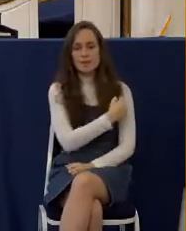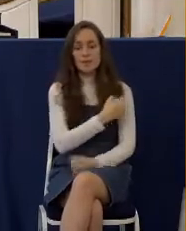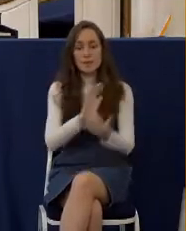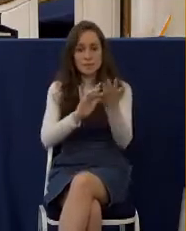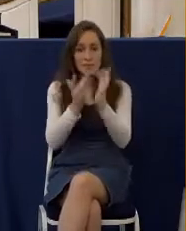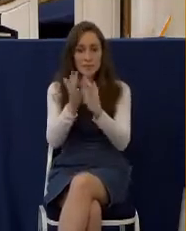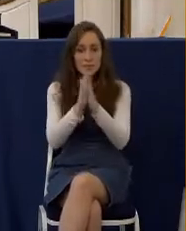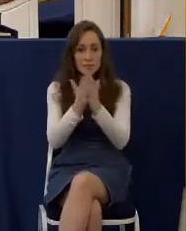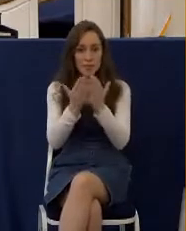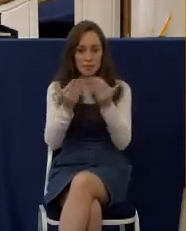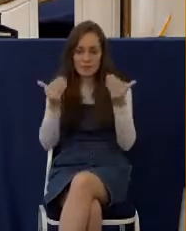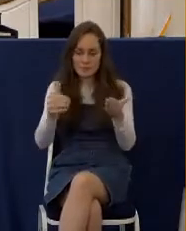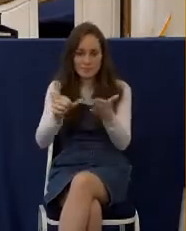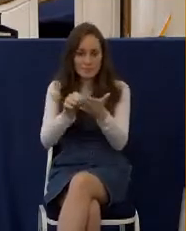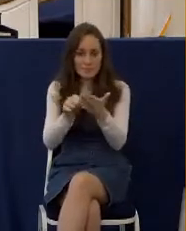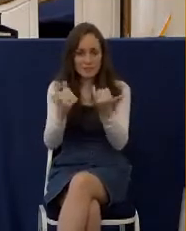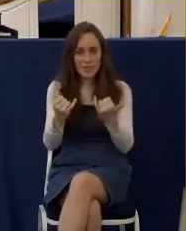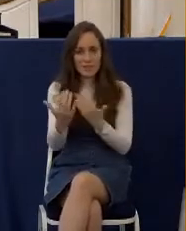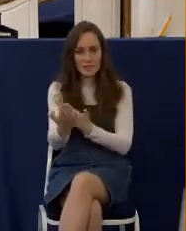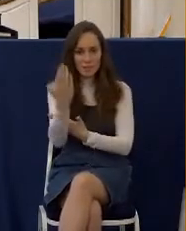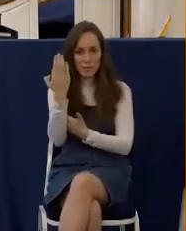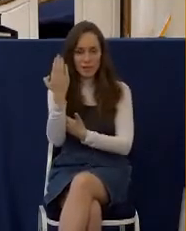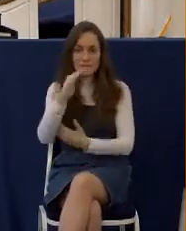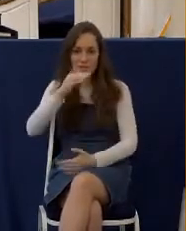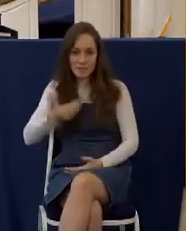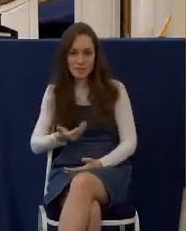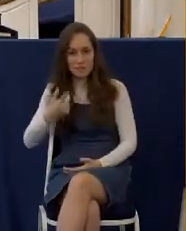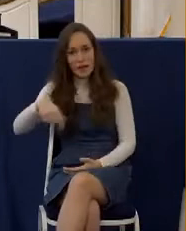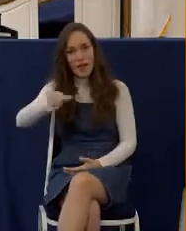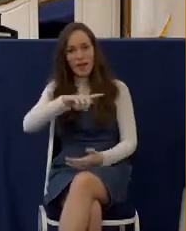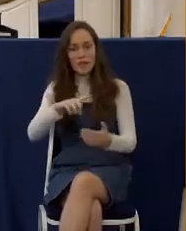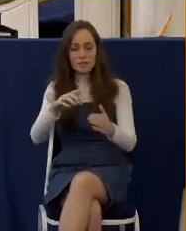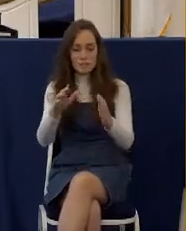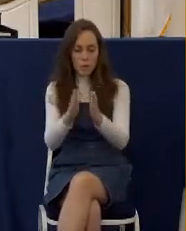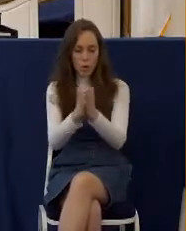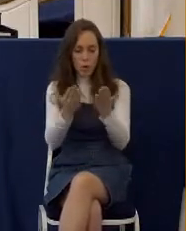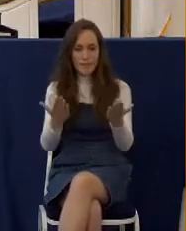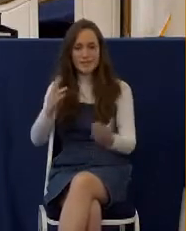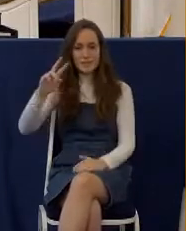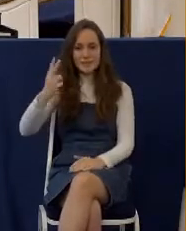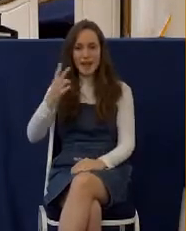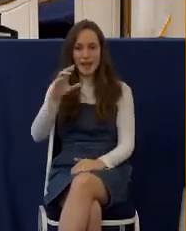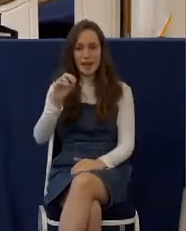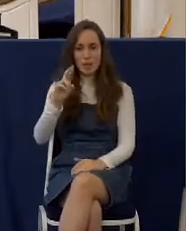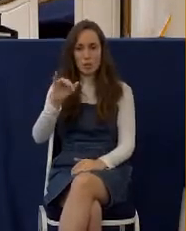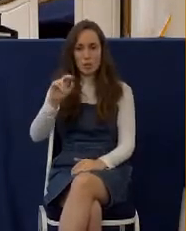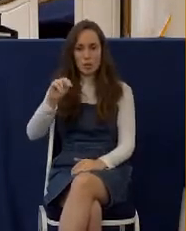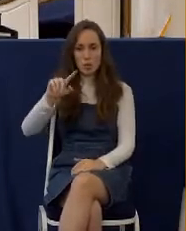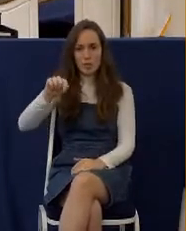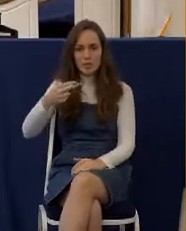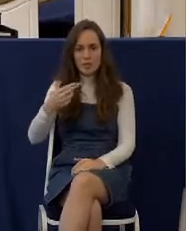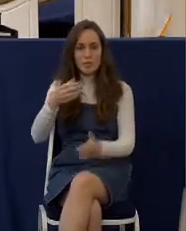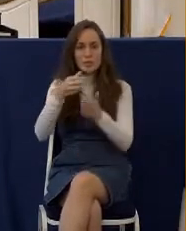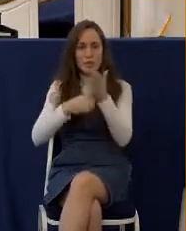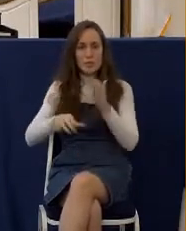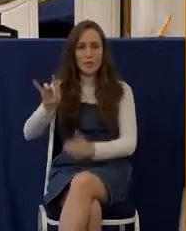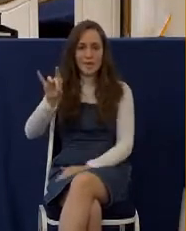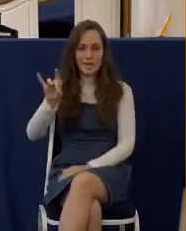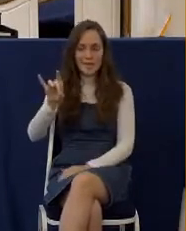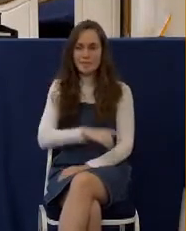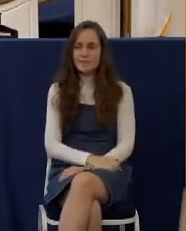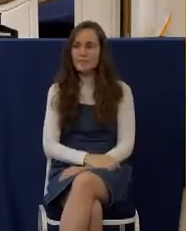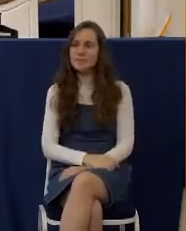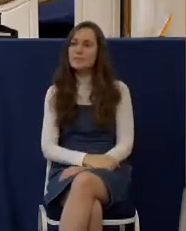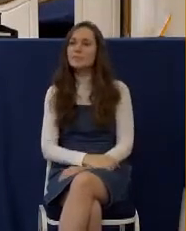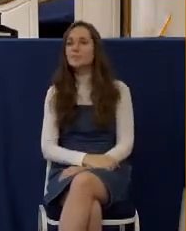Take your Bibles this morning, and I would invite you to open to 2 Corinthians chapter 8 this morning. 2 Corinthians